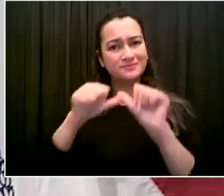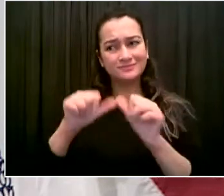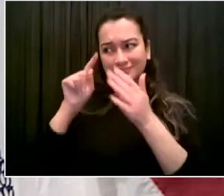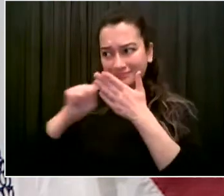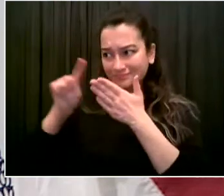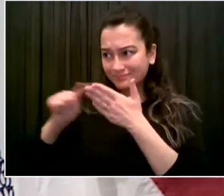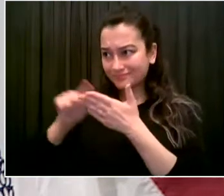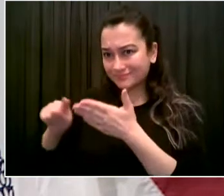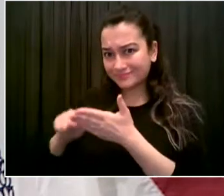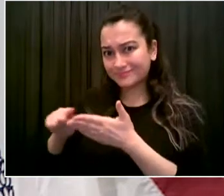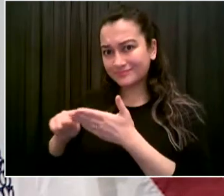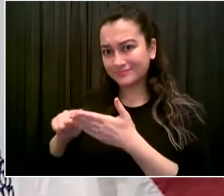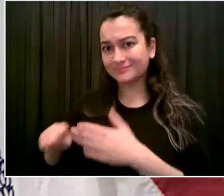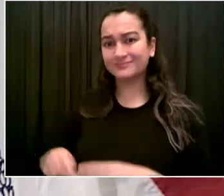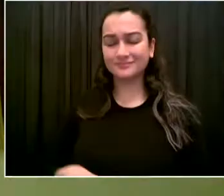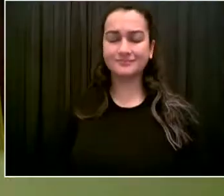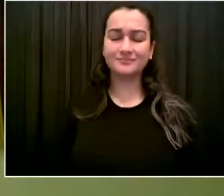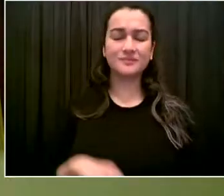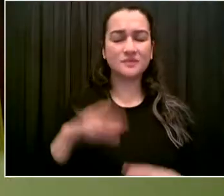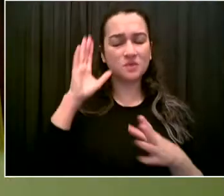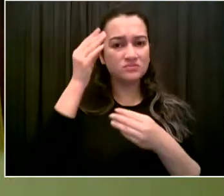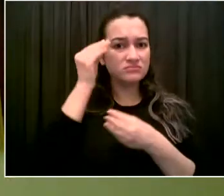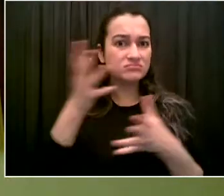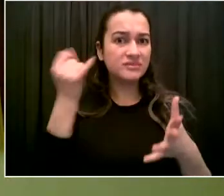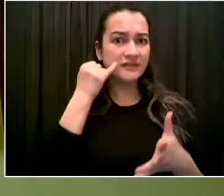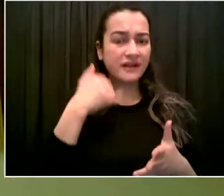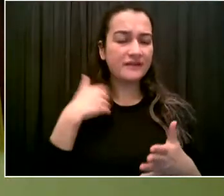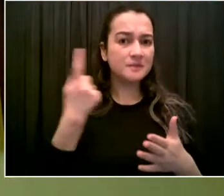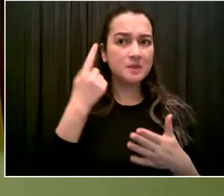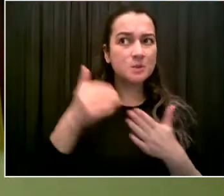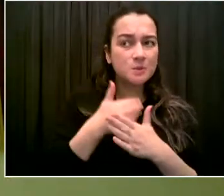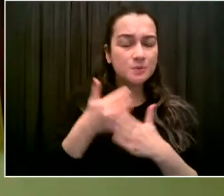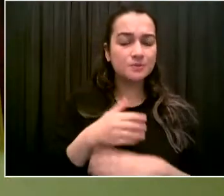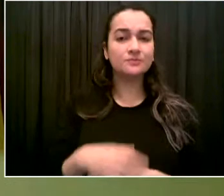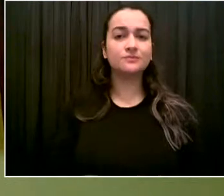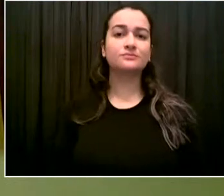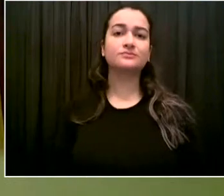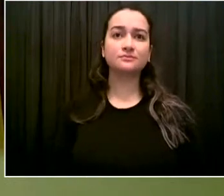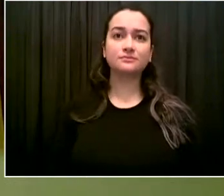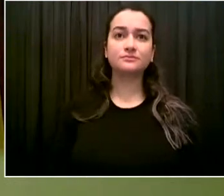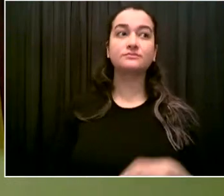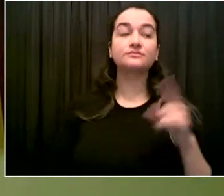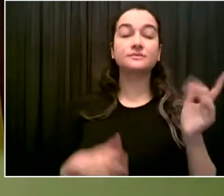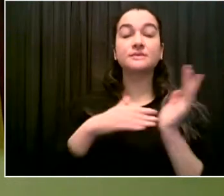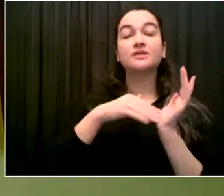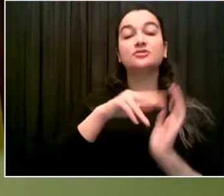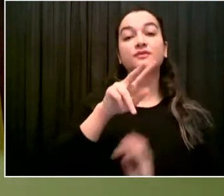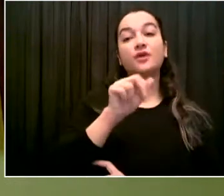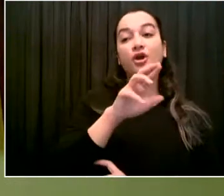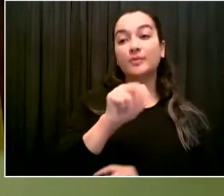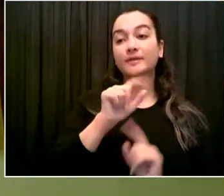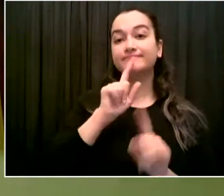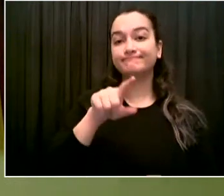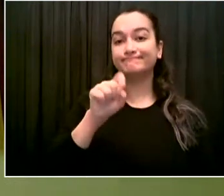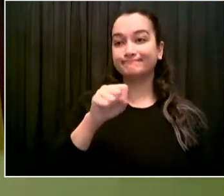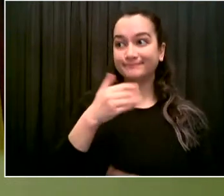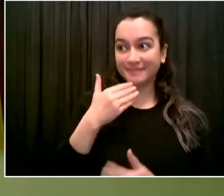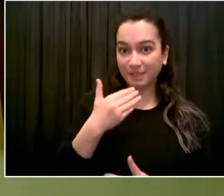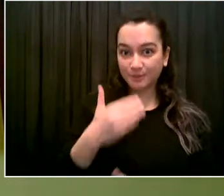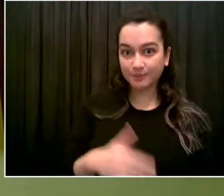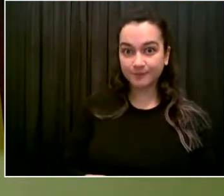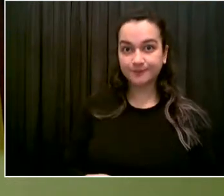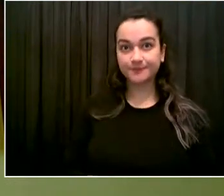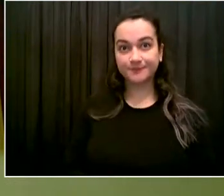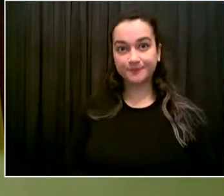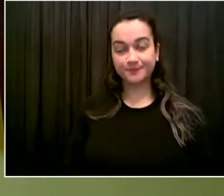Yeah, great. Thank you very much. I think the mayor summarized these issues very well because they are really quite complex. First, we are concerned.